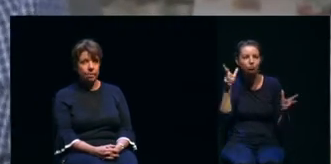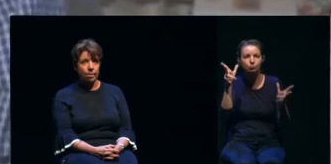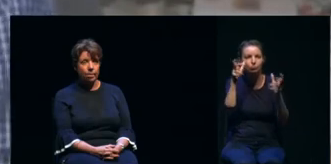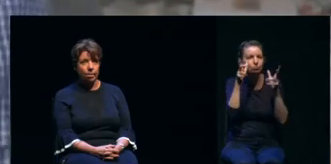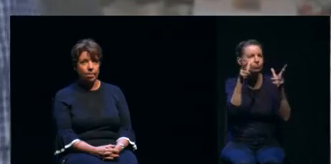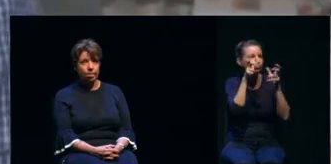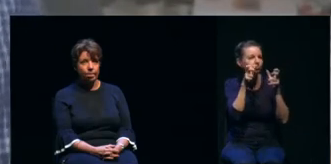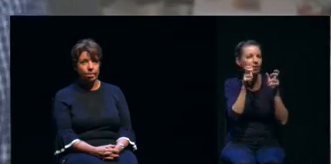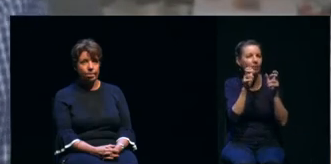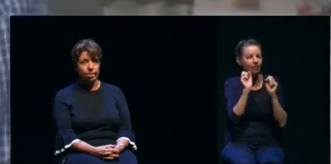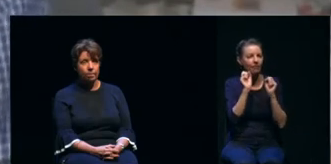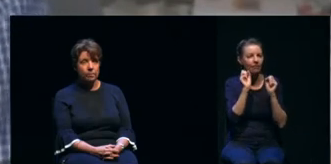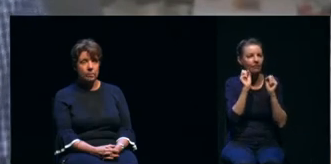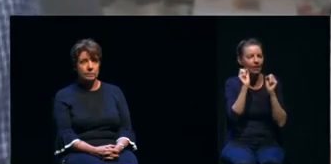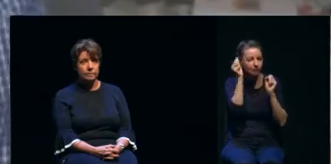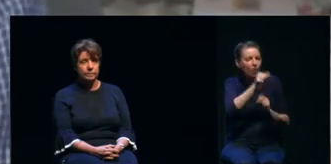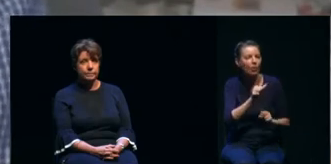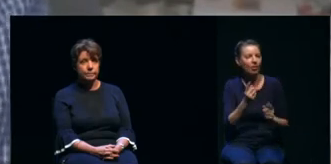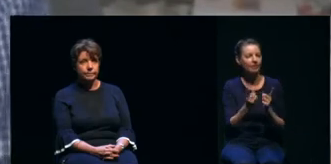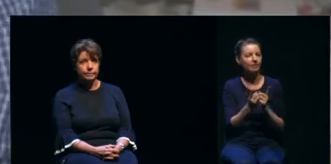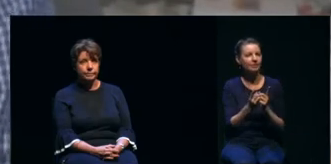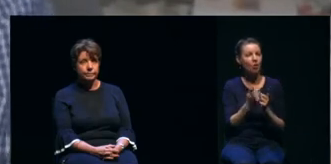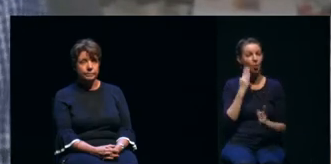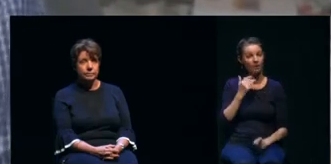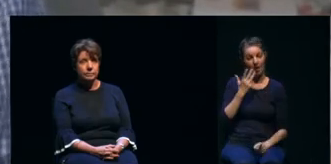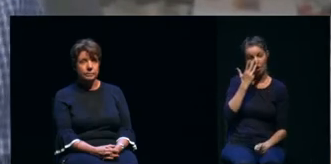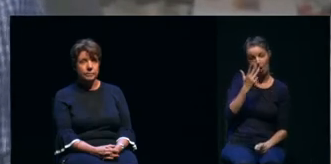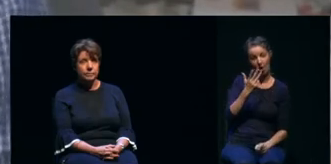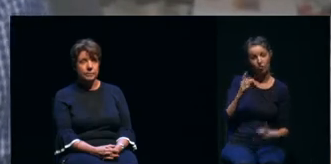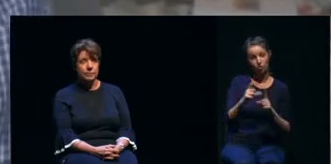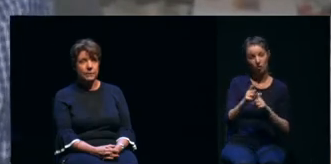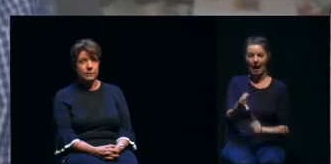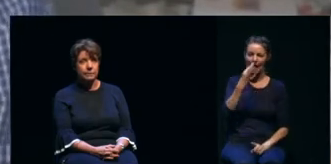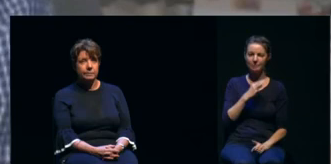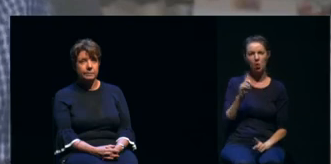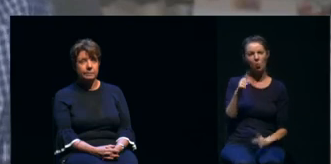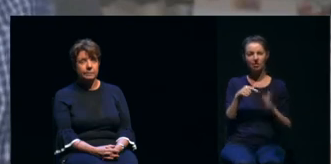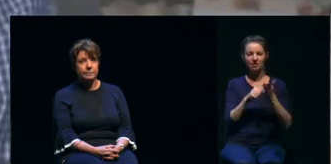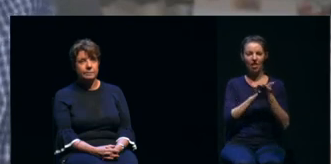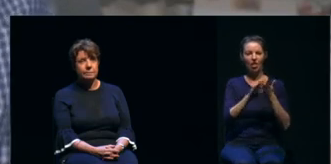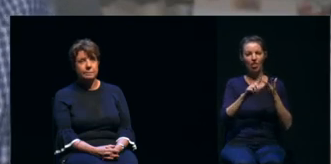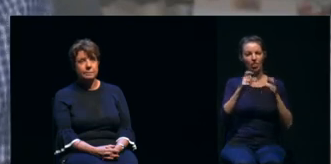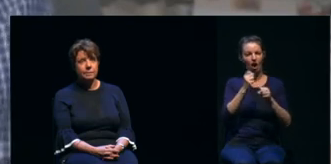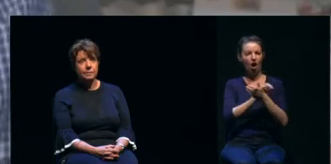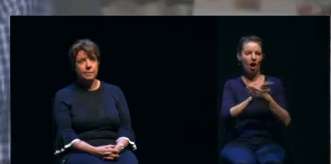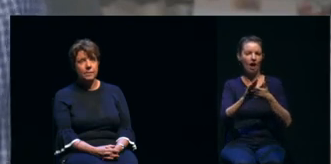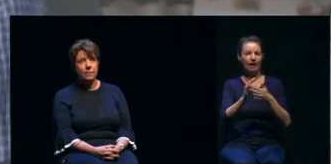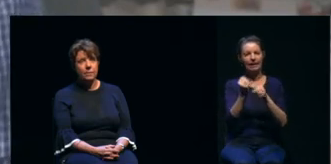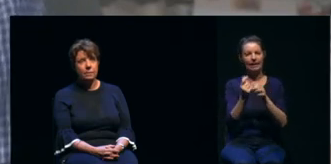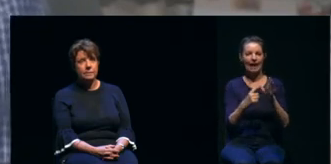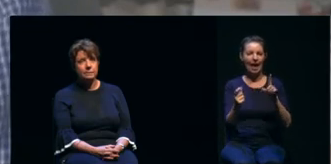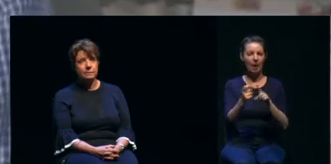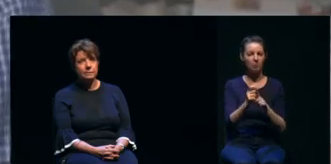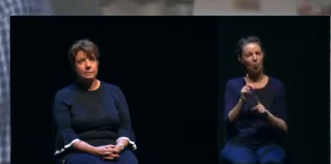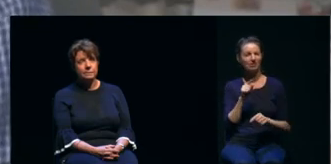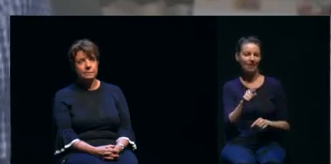So, yeah, I wish I'd... When my 9-year-old daughter asked me, what's a thigh gap? I wish I hadn't just said a silly thing that